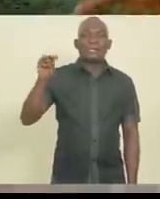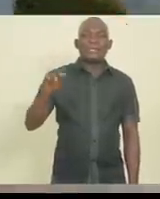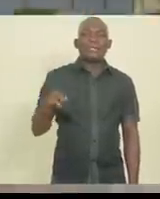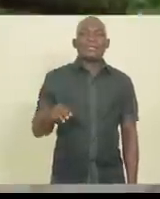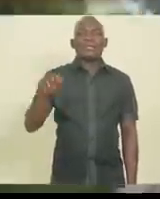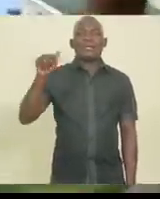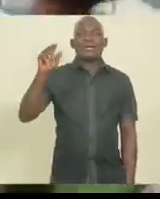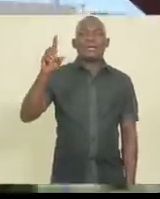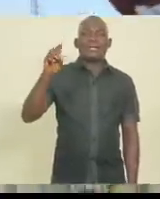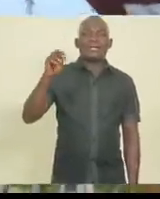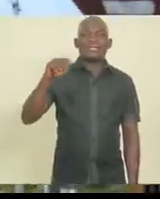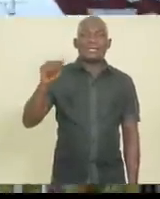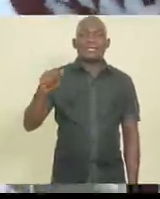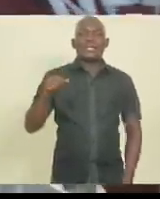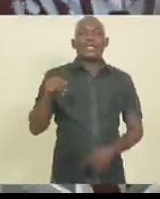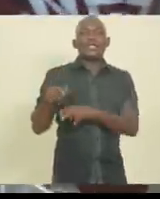Obliyo kwe jese mpe.